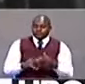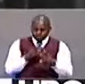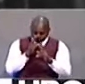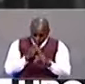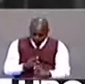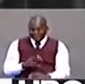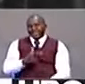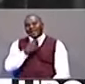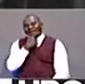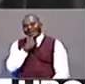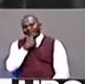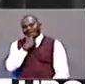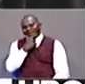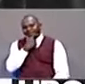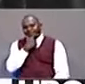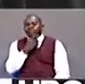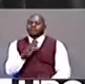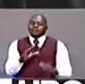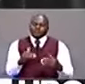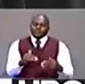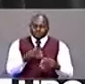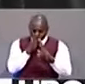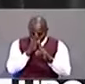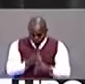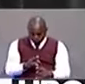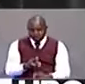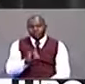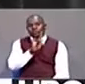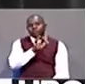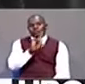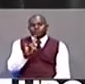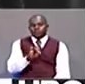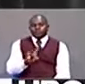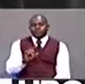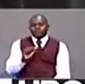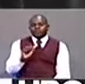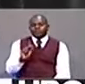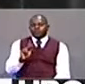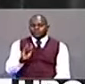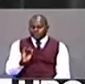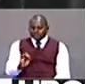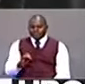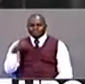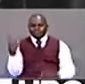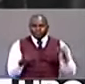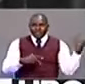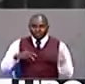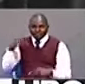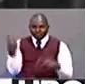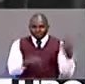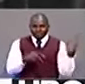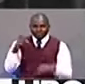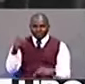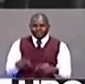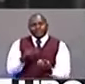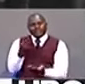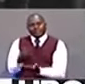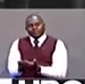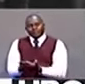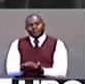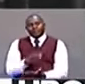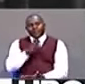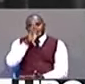Robert Kyagulanyi Ssentamu and Honorable Francis Zaake were brutalized, they were admitted in Rubaga